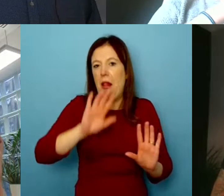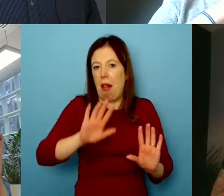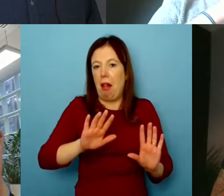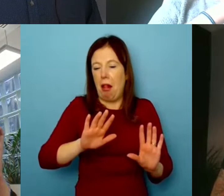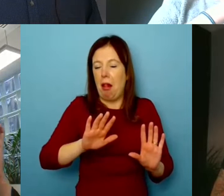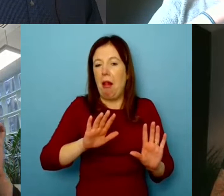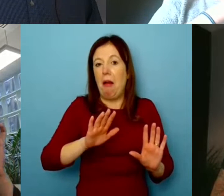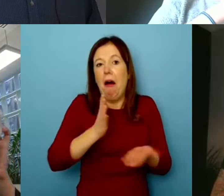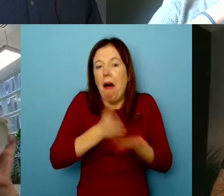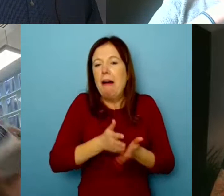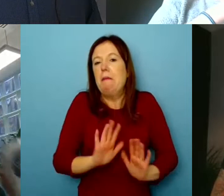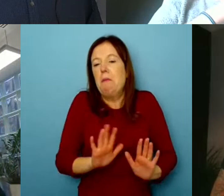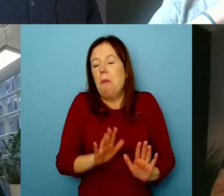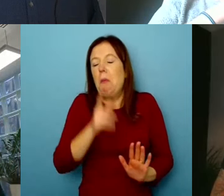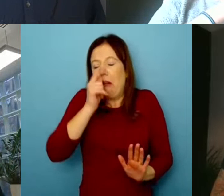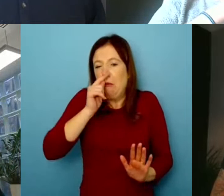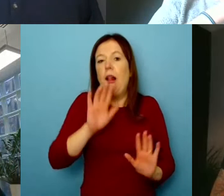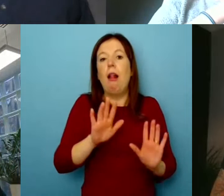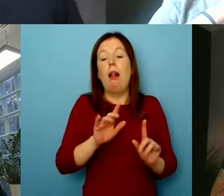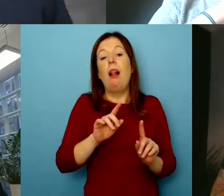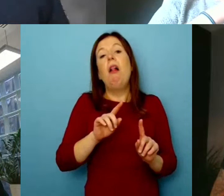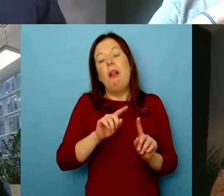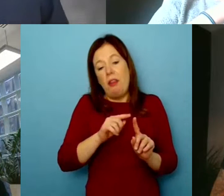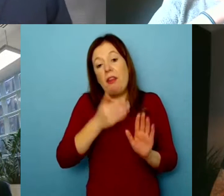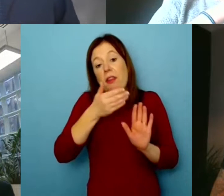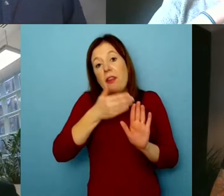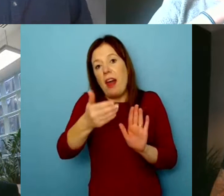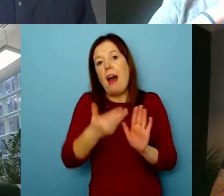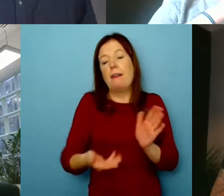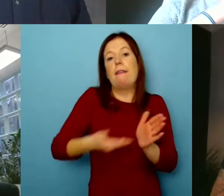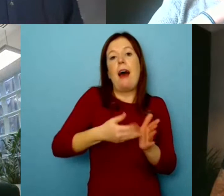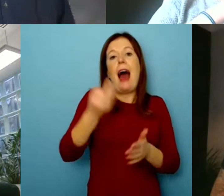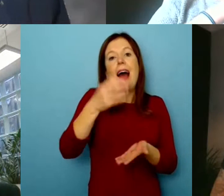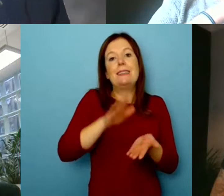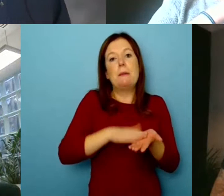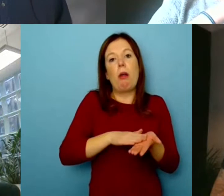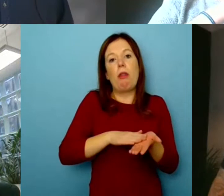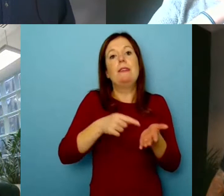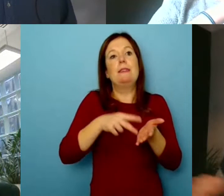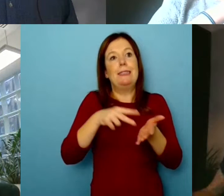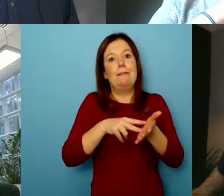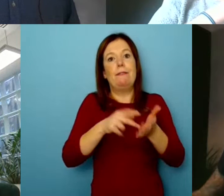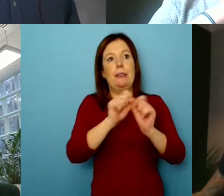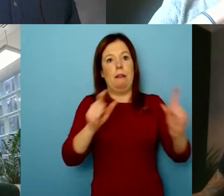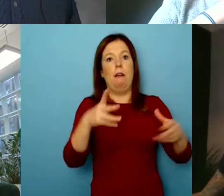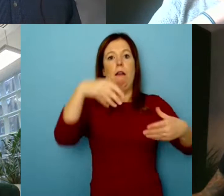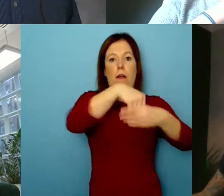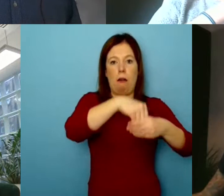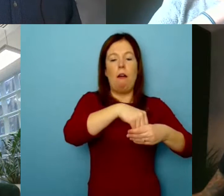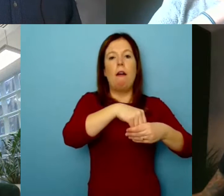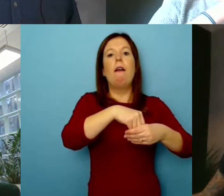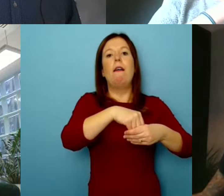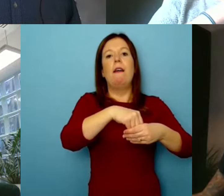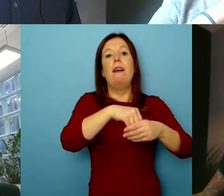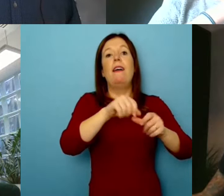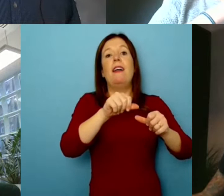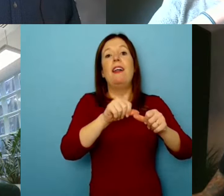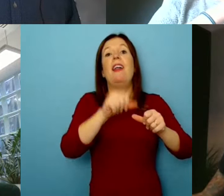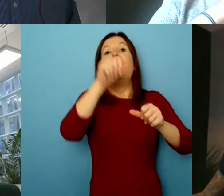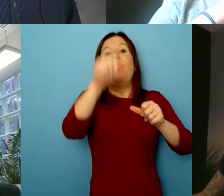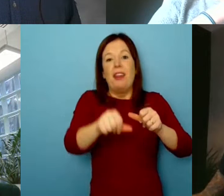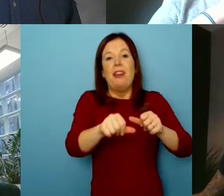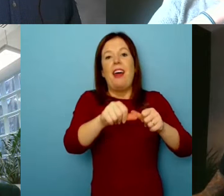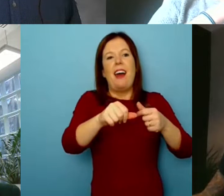it's probably, you're looking at least 18 months before that's deployable in TV sets, and then it has to sync to the next TV